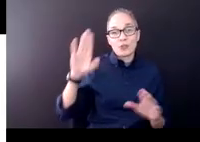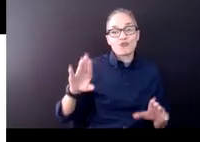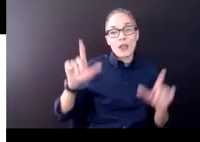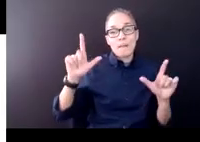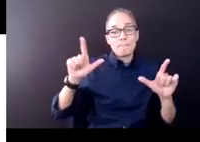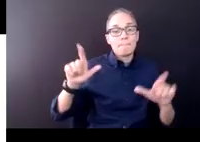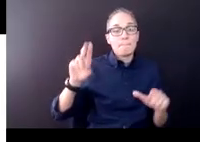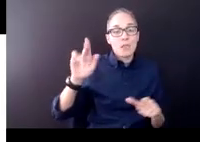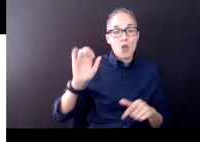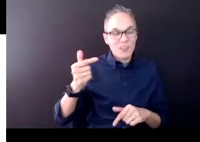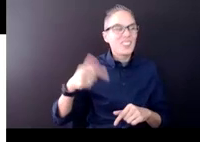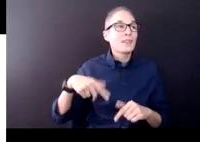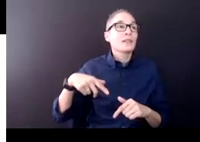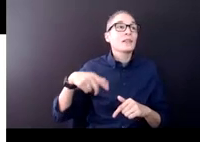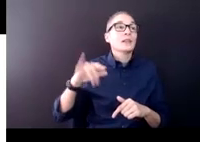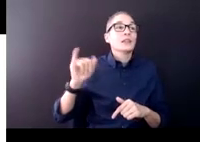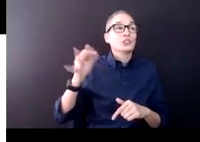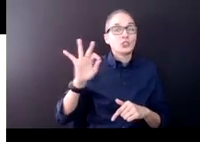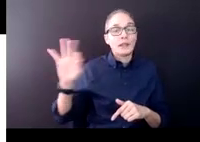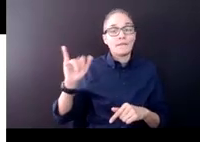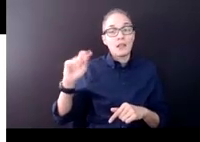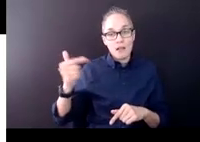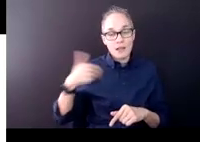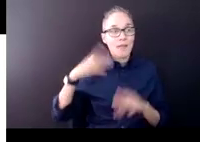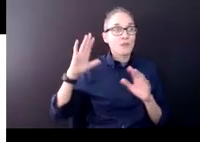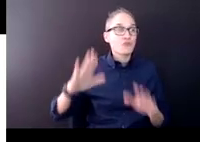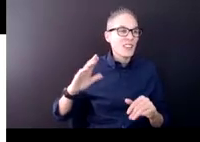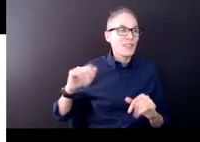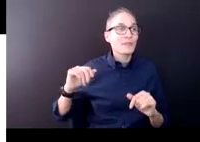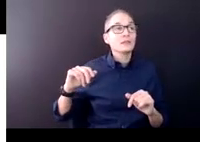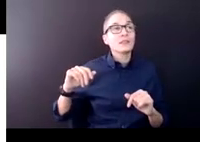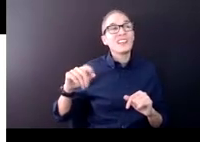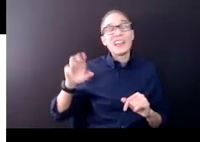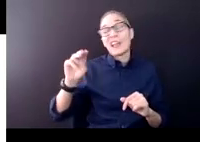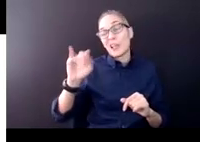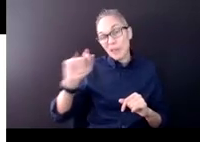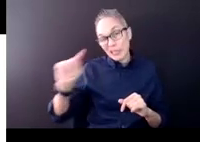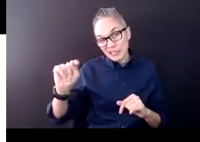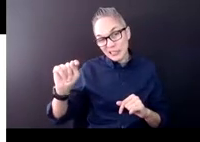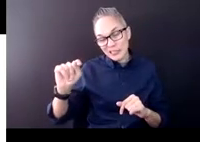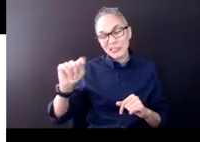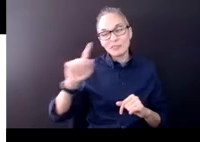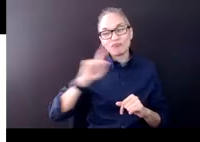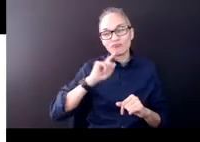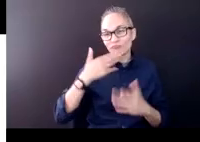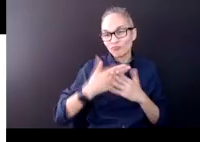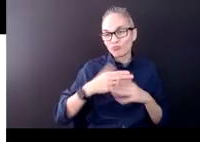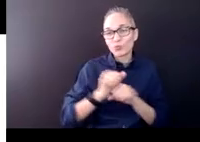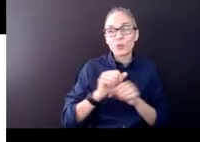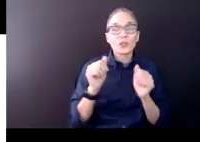Young's podcast on AI and education and learning curve is really great too. MIT has done a lot of really fantastic work, of